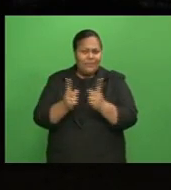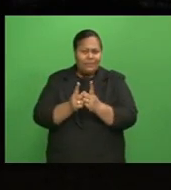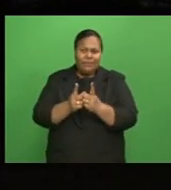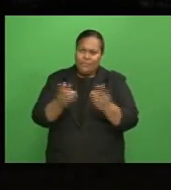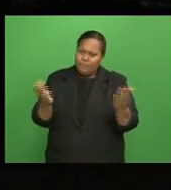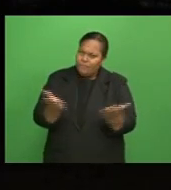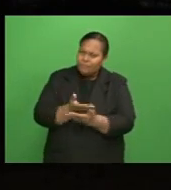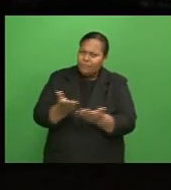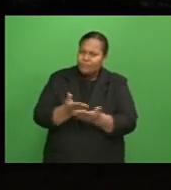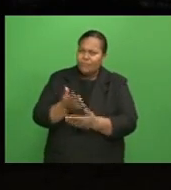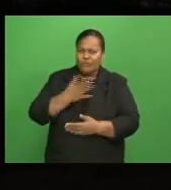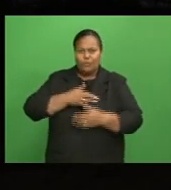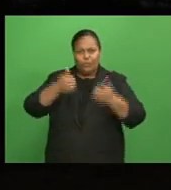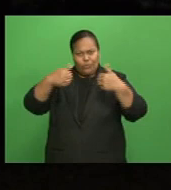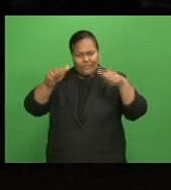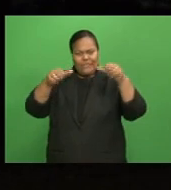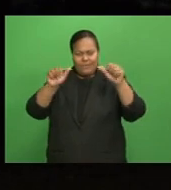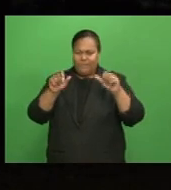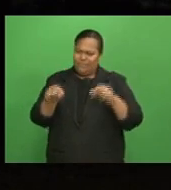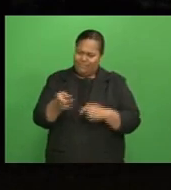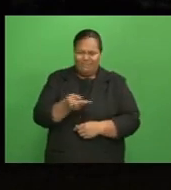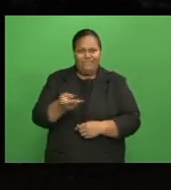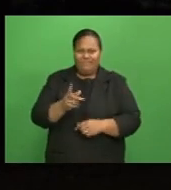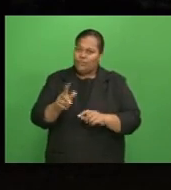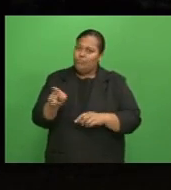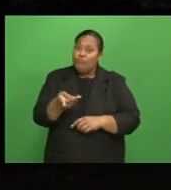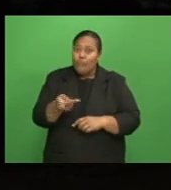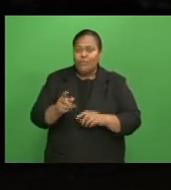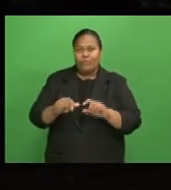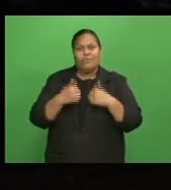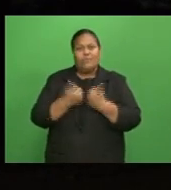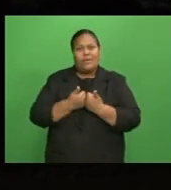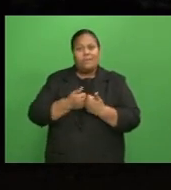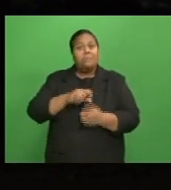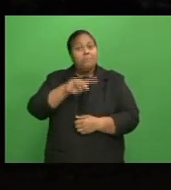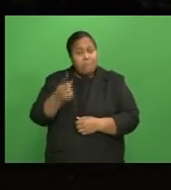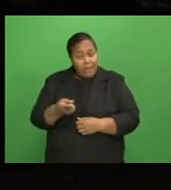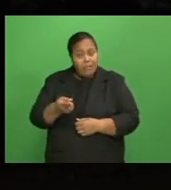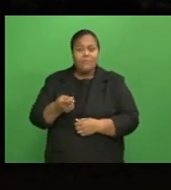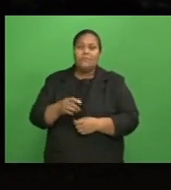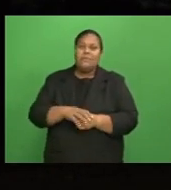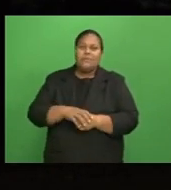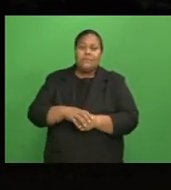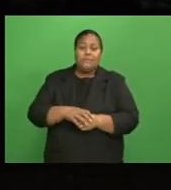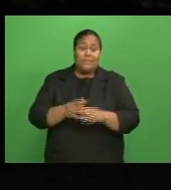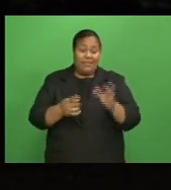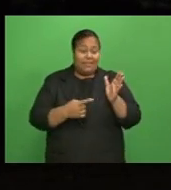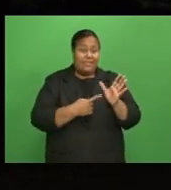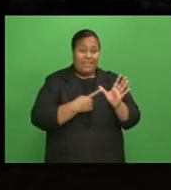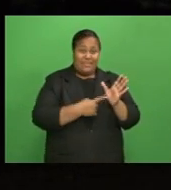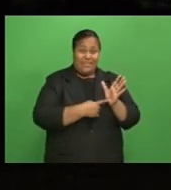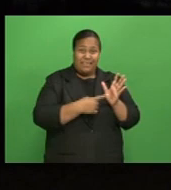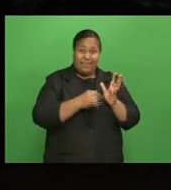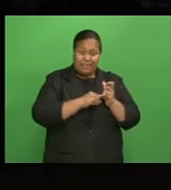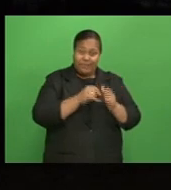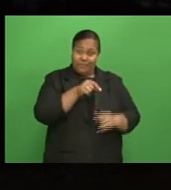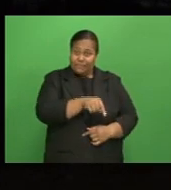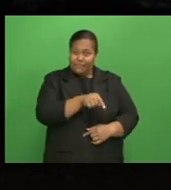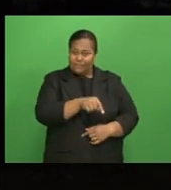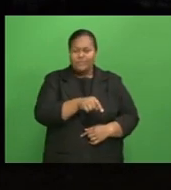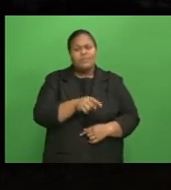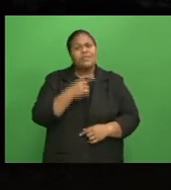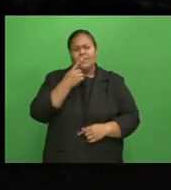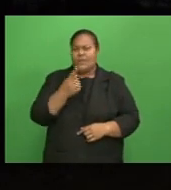goal of achieving a mutually beneficial outcome. Unfortunately, according to ATS, the meeting eventually